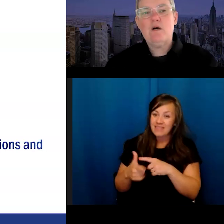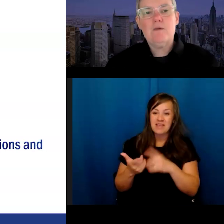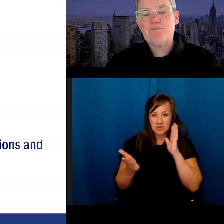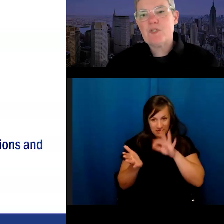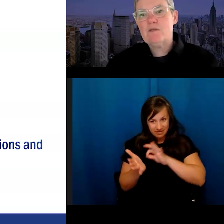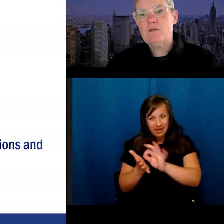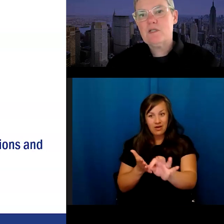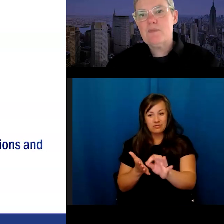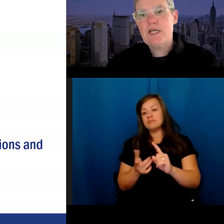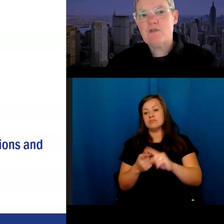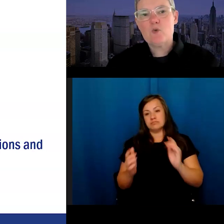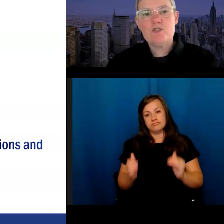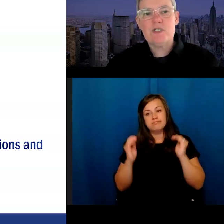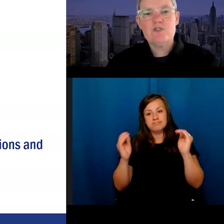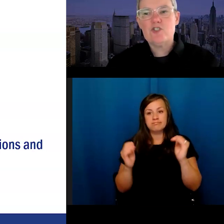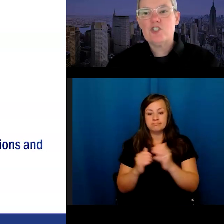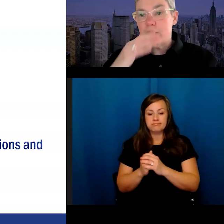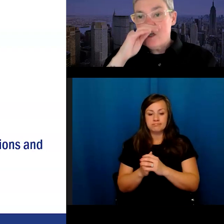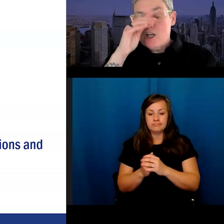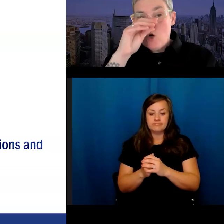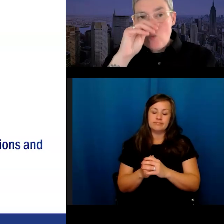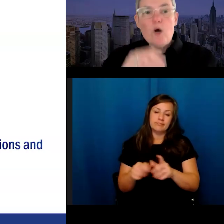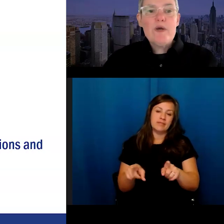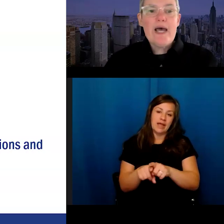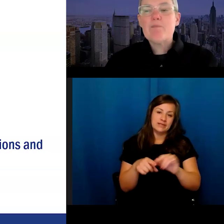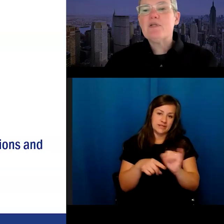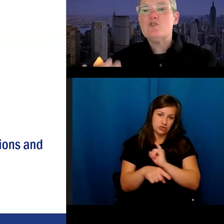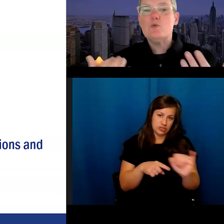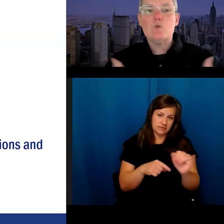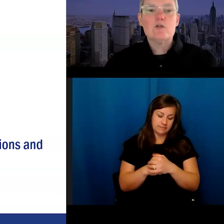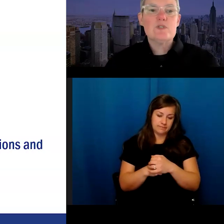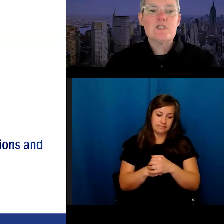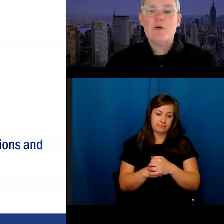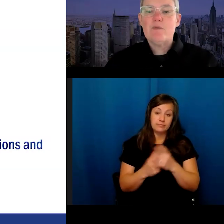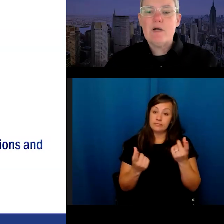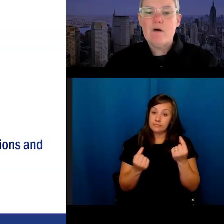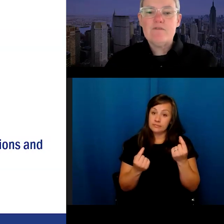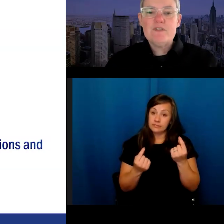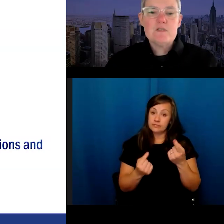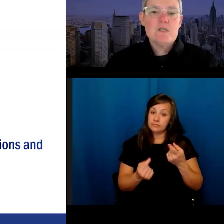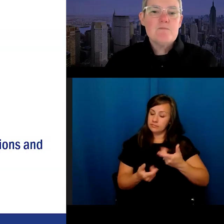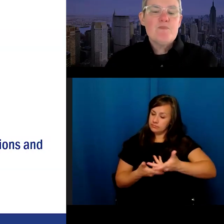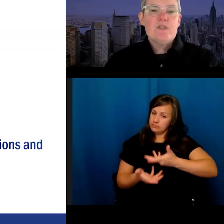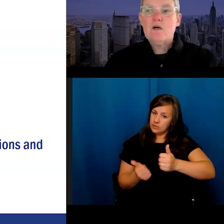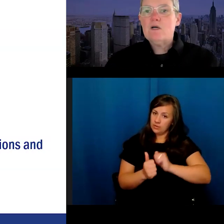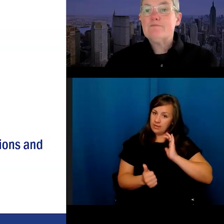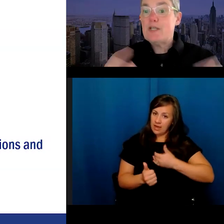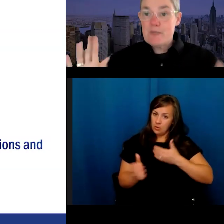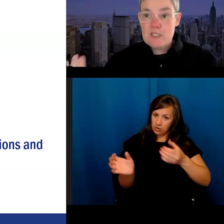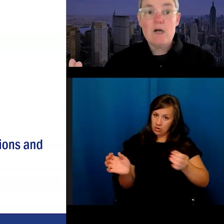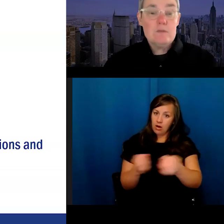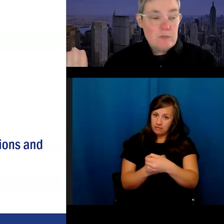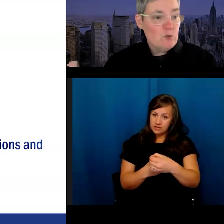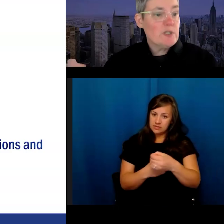count, can be counted towards your internship. What would happen is you would work with someone in my office.